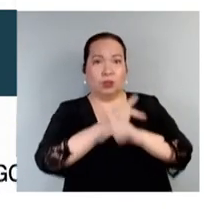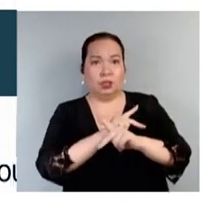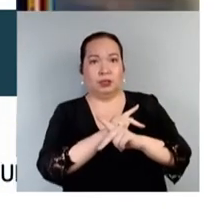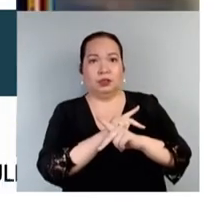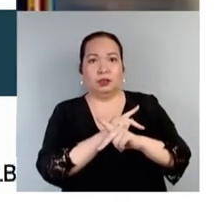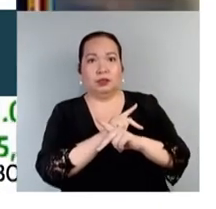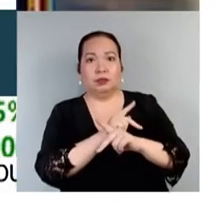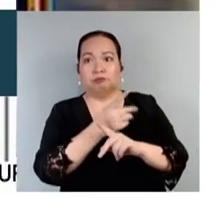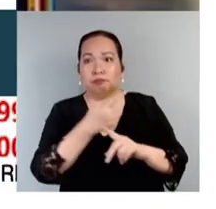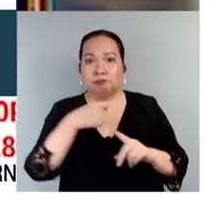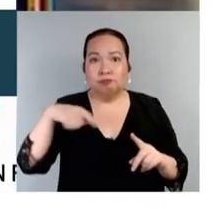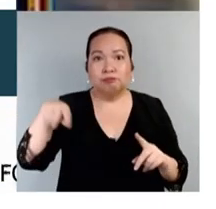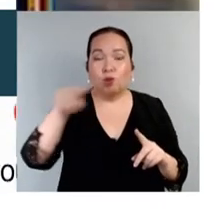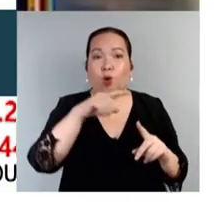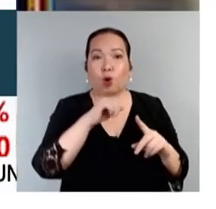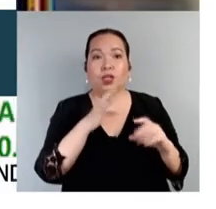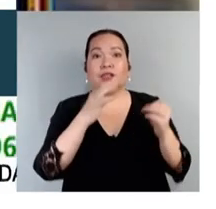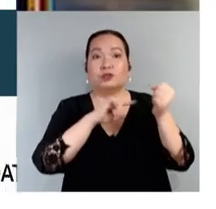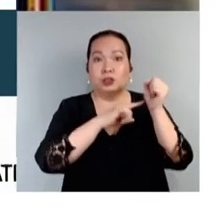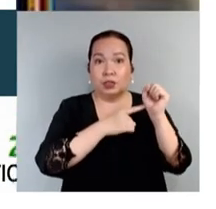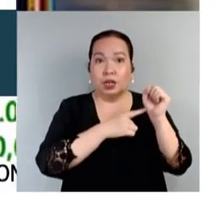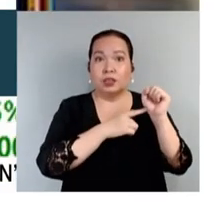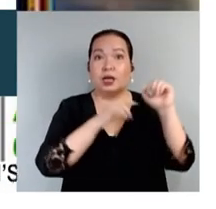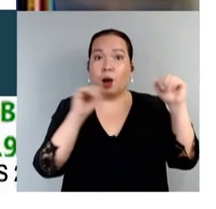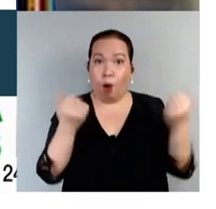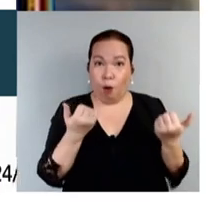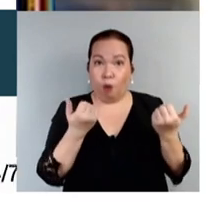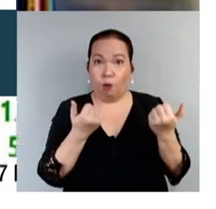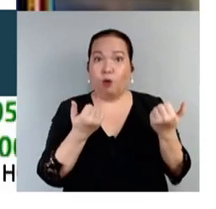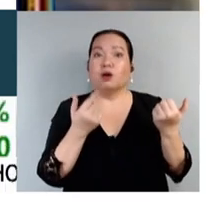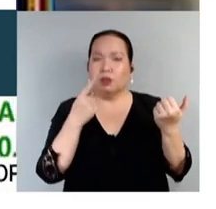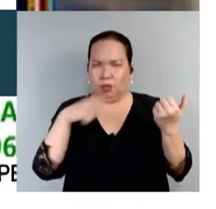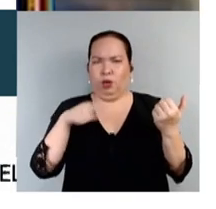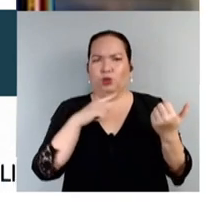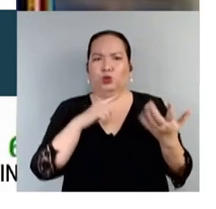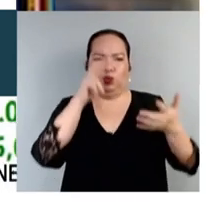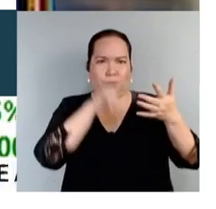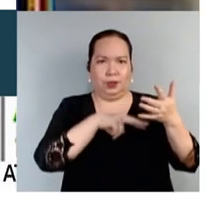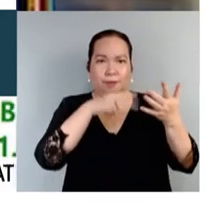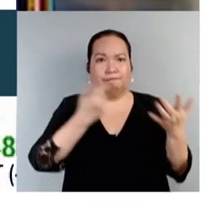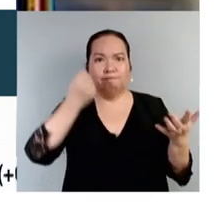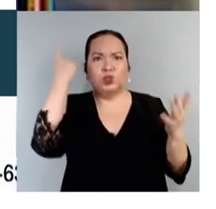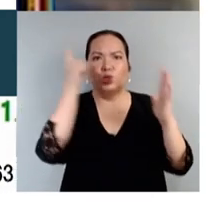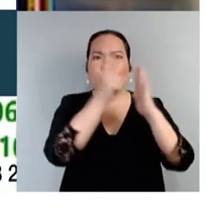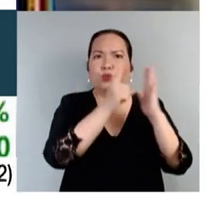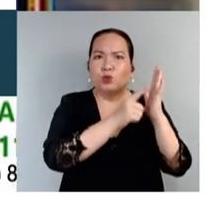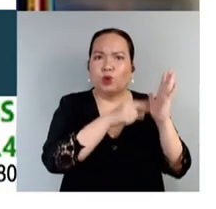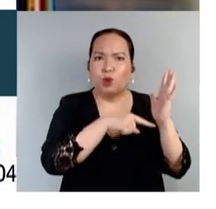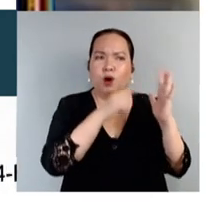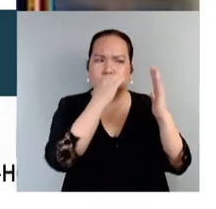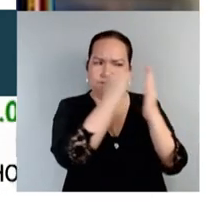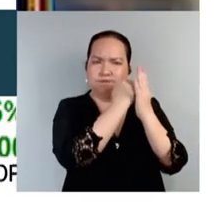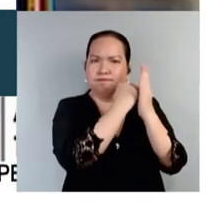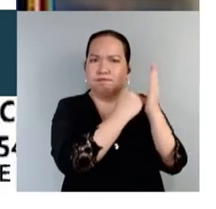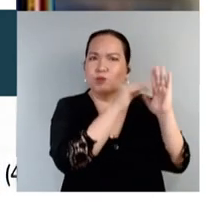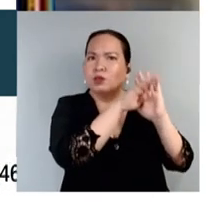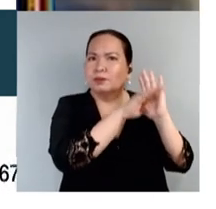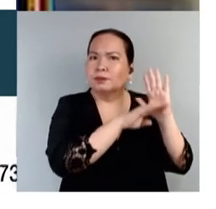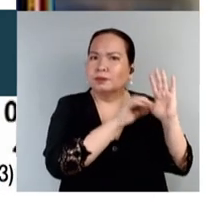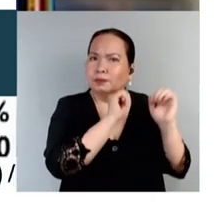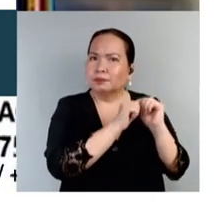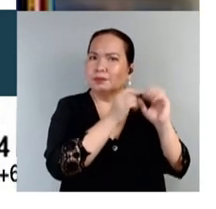from the very start. You read the law and you arm yourself with what is provided for by the